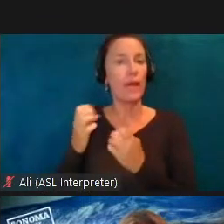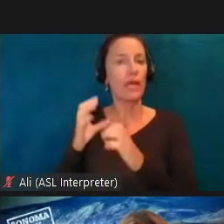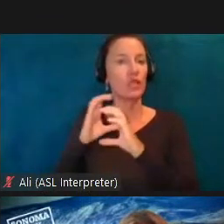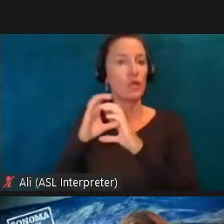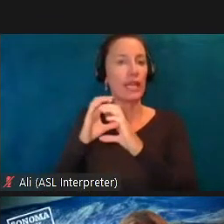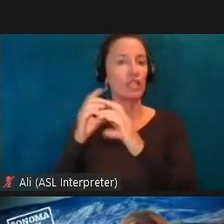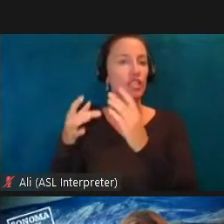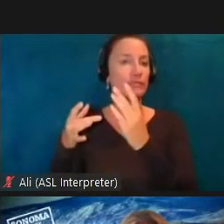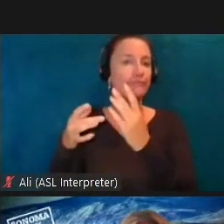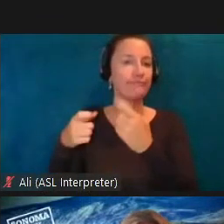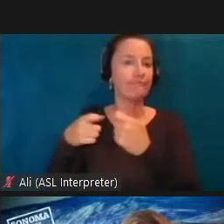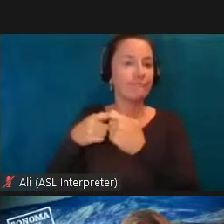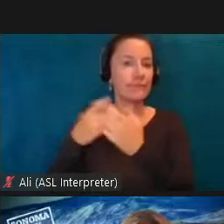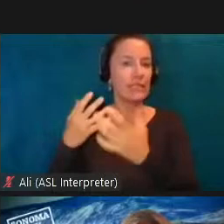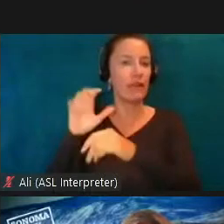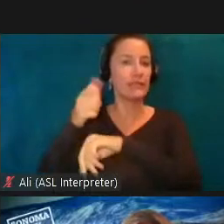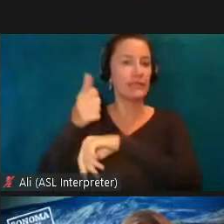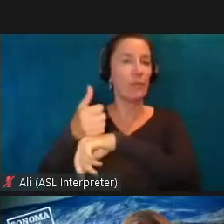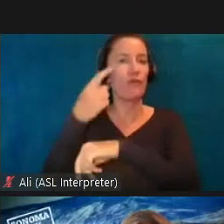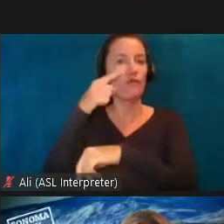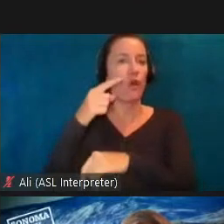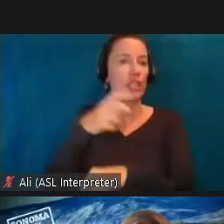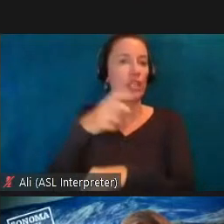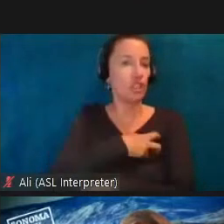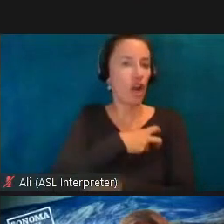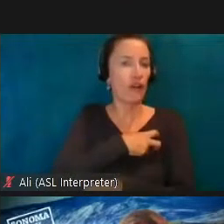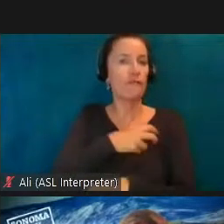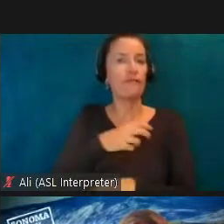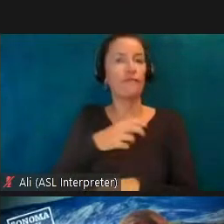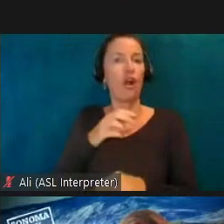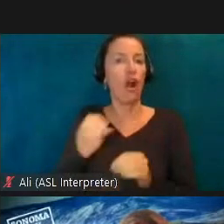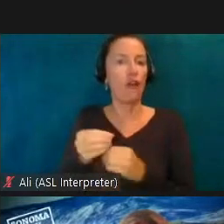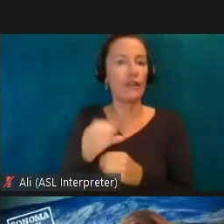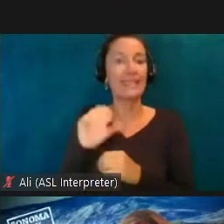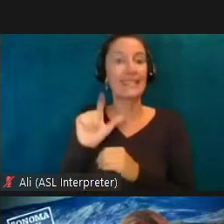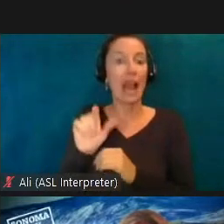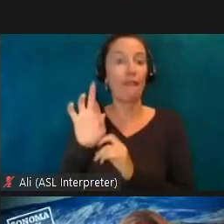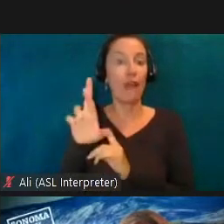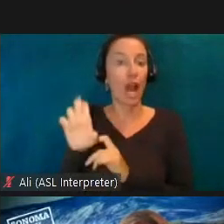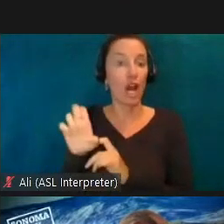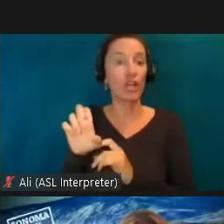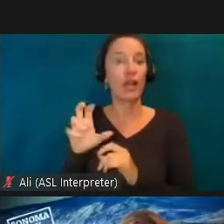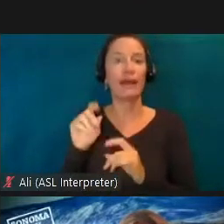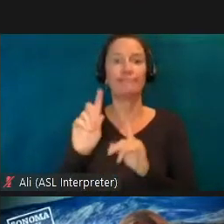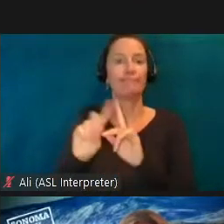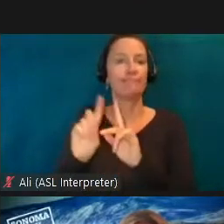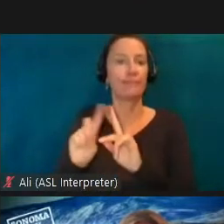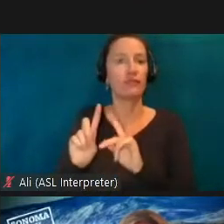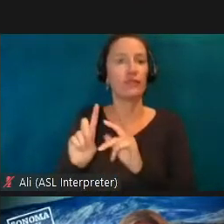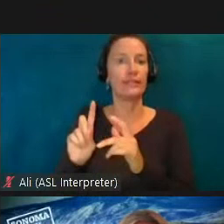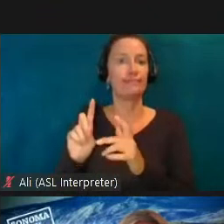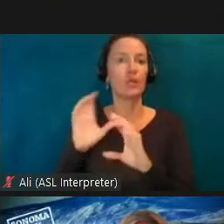across the county, the sheriff's office, and CAL FIRE, as well as many other